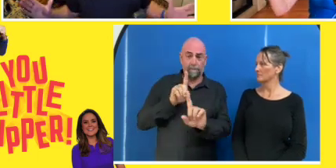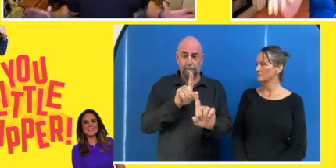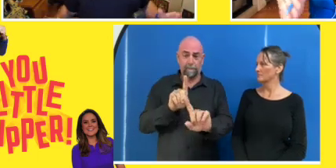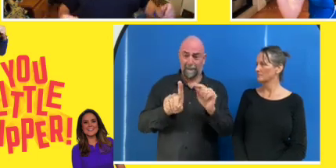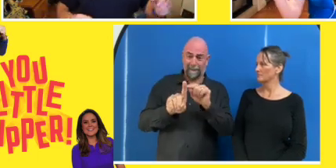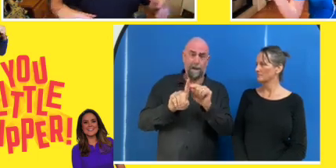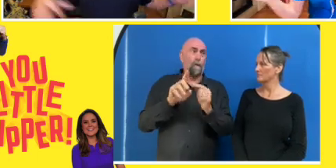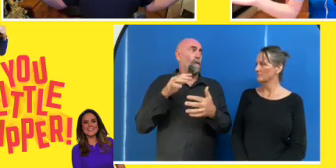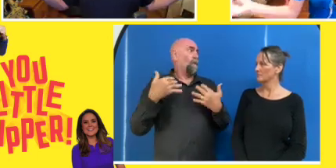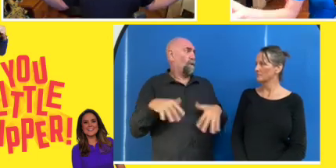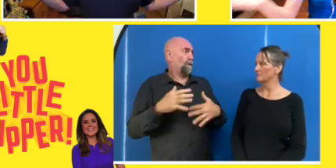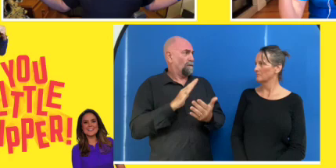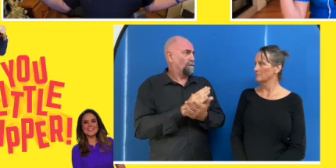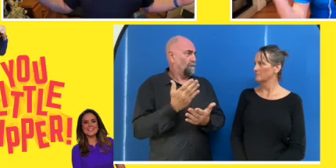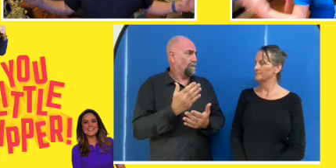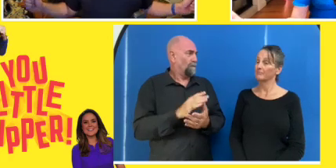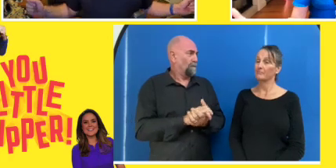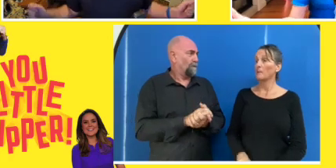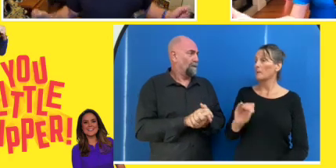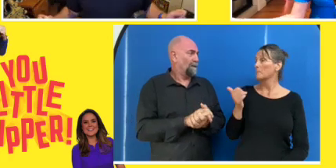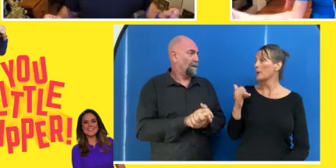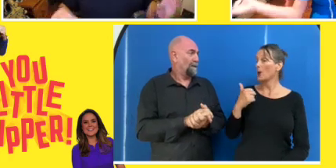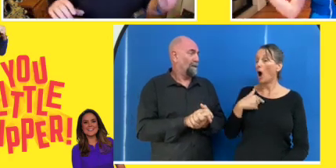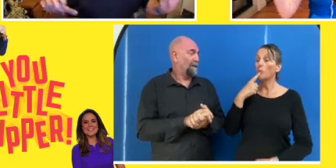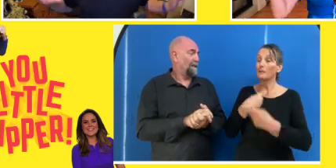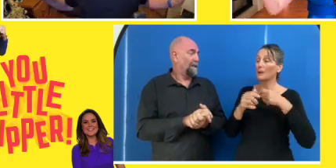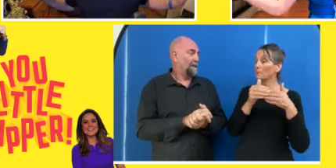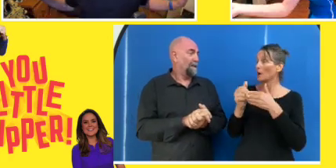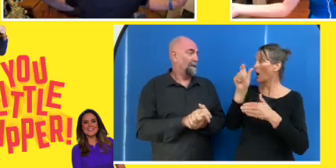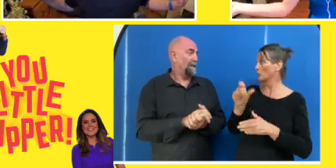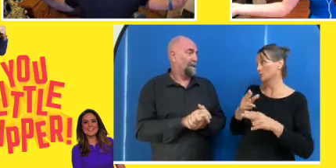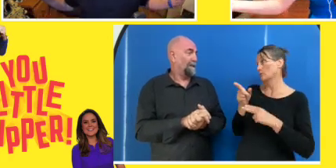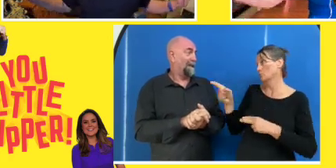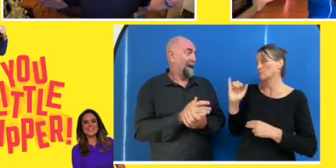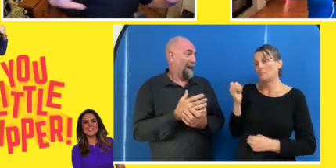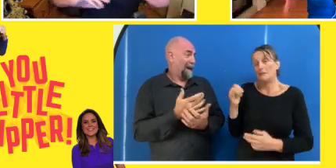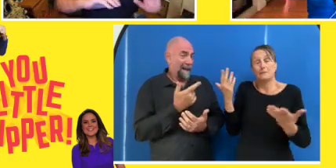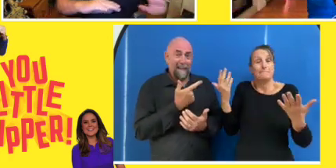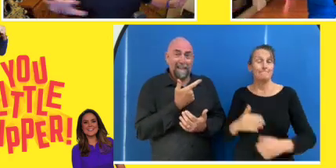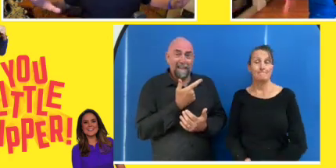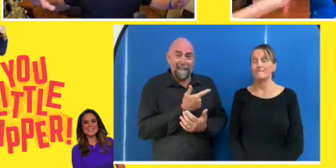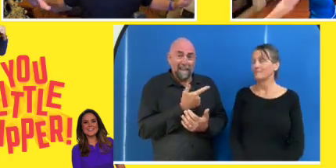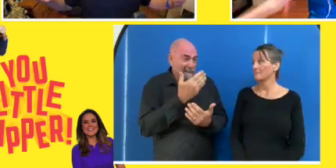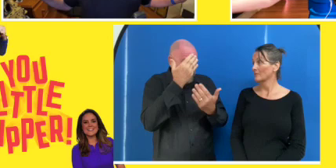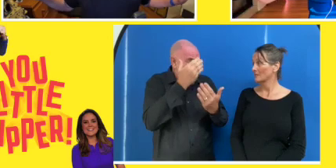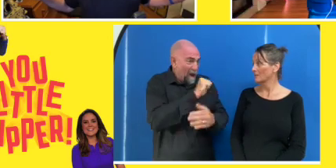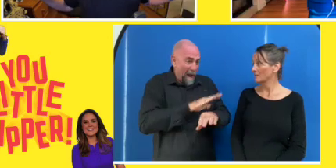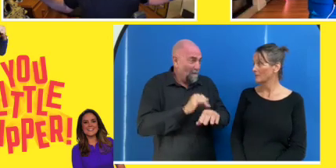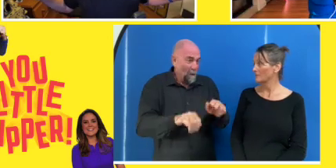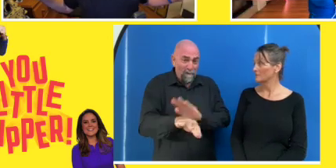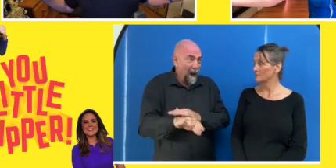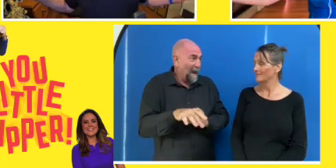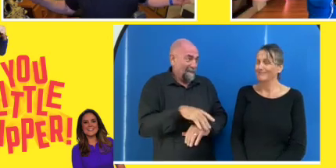traveling me behind. But All right, Kurt, I'll be your guide. Fine. you said you don't know. You said you don't know how to tell your